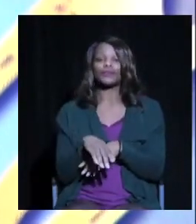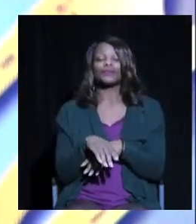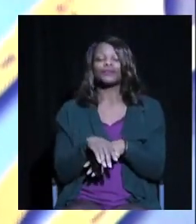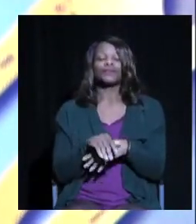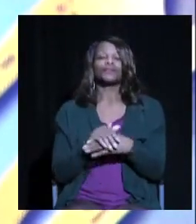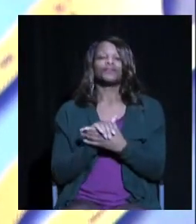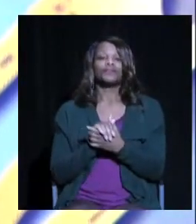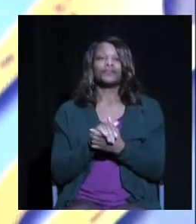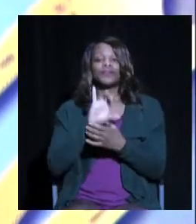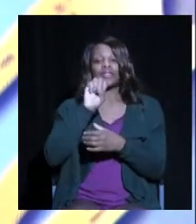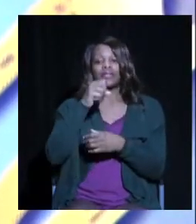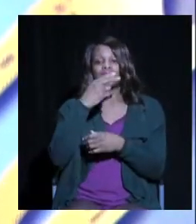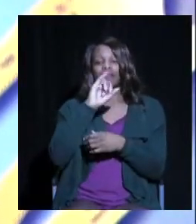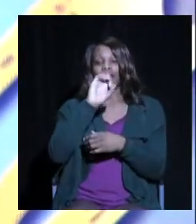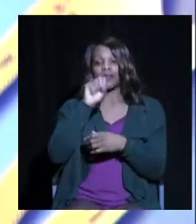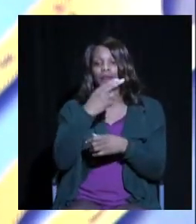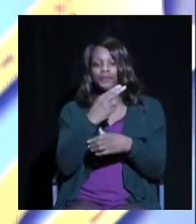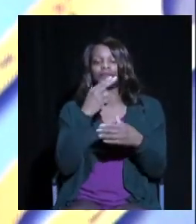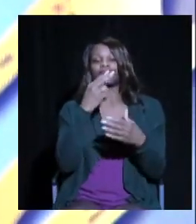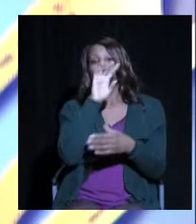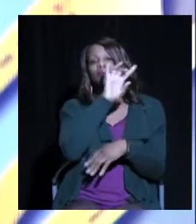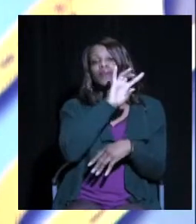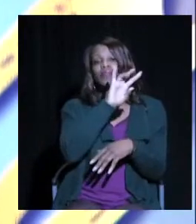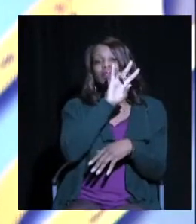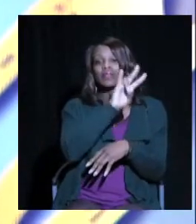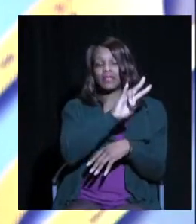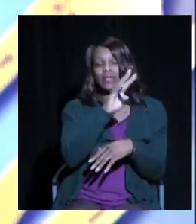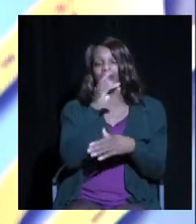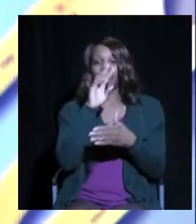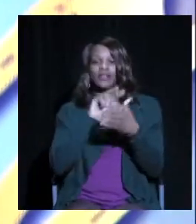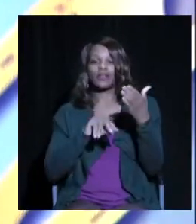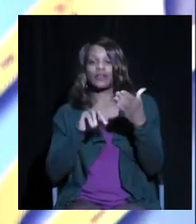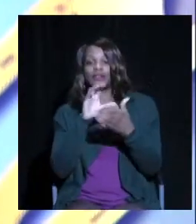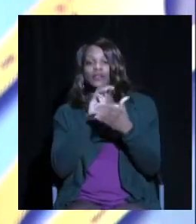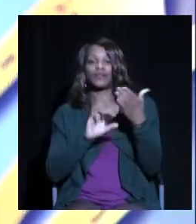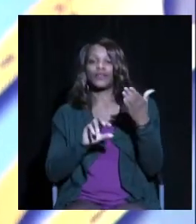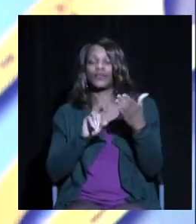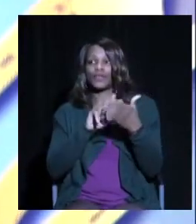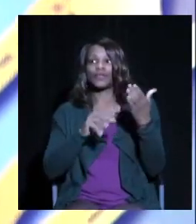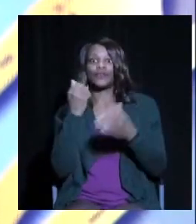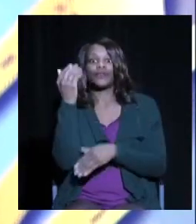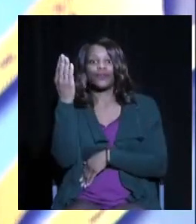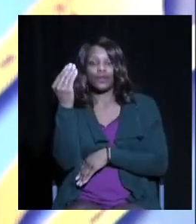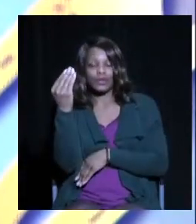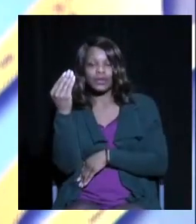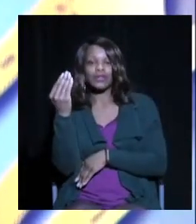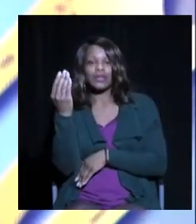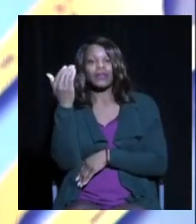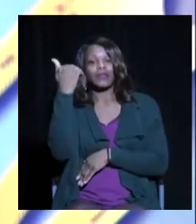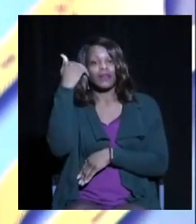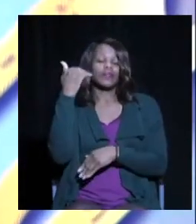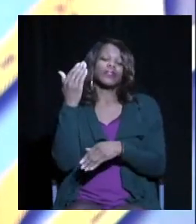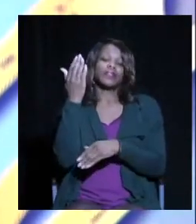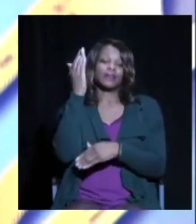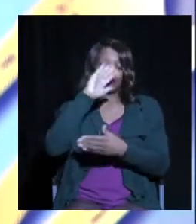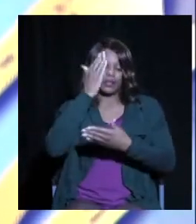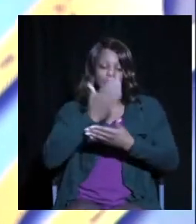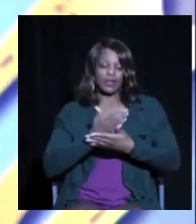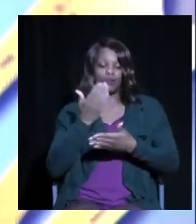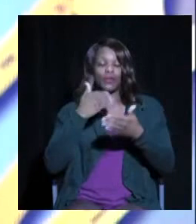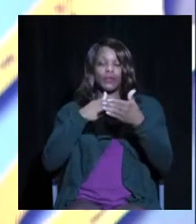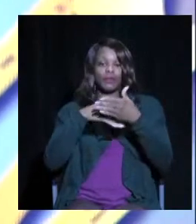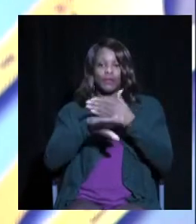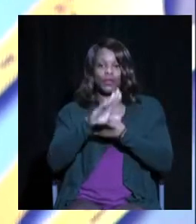7:14 says the virgin will conceive and give birth to a son. Right? It also shows there's something unique about Jesus. This is not a regular